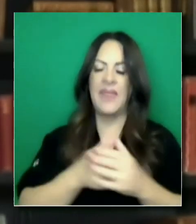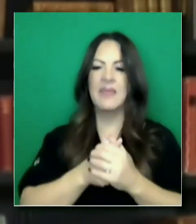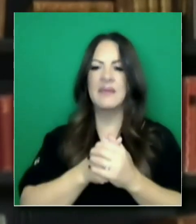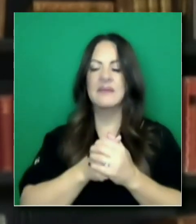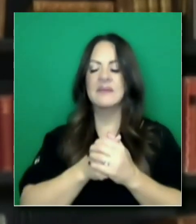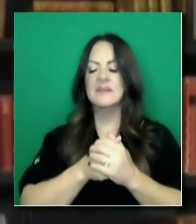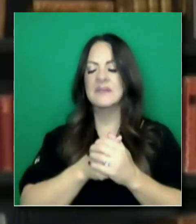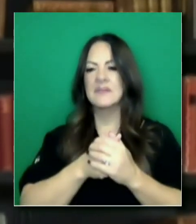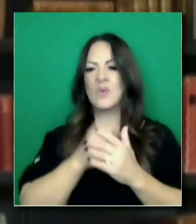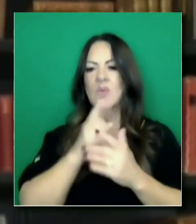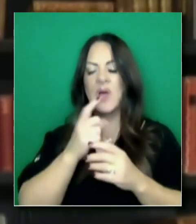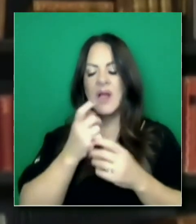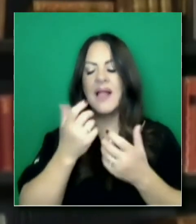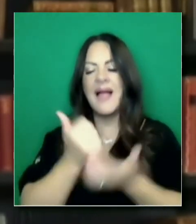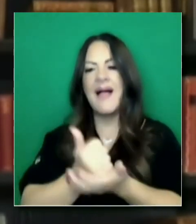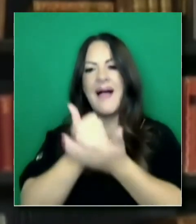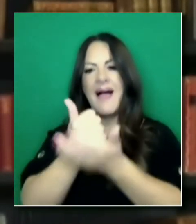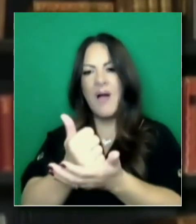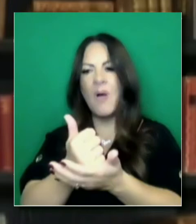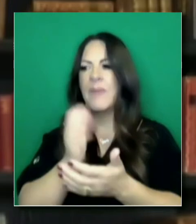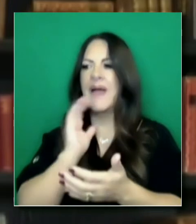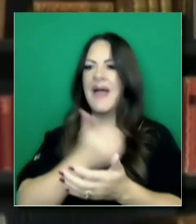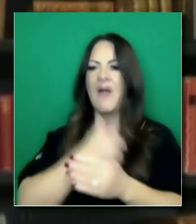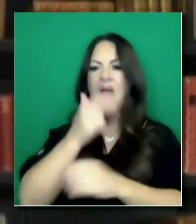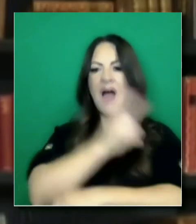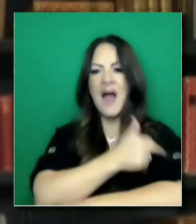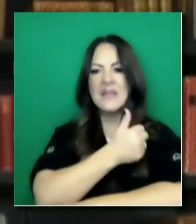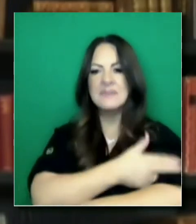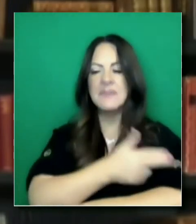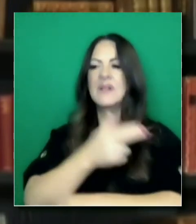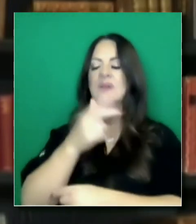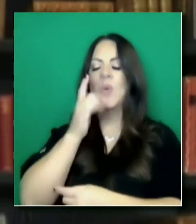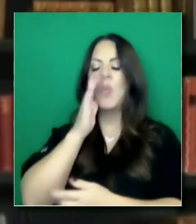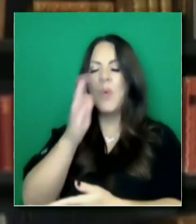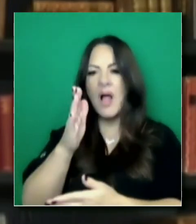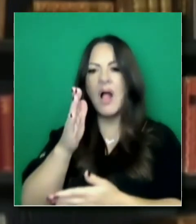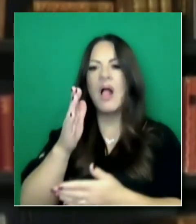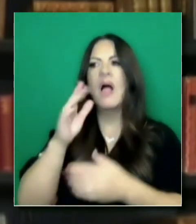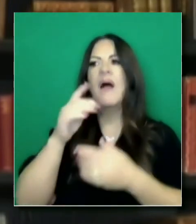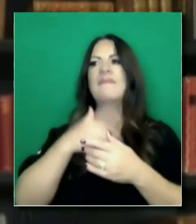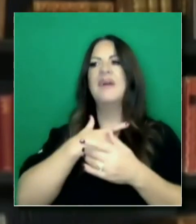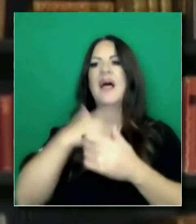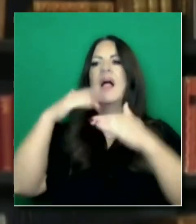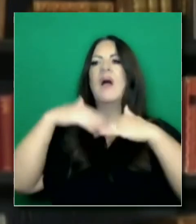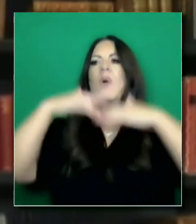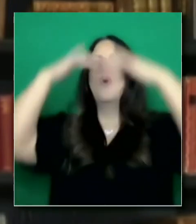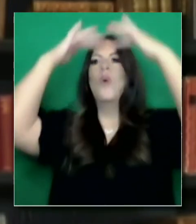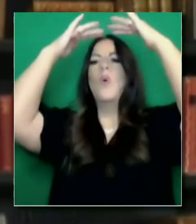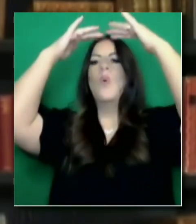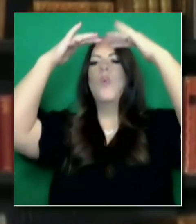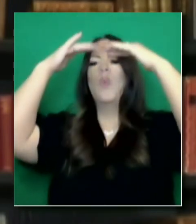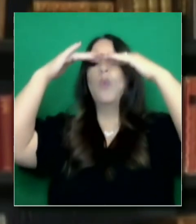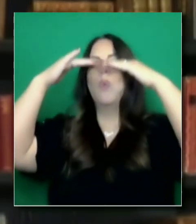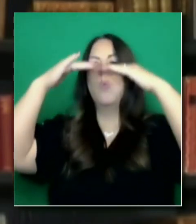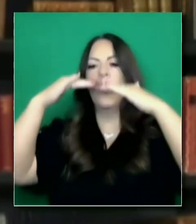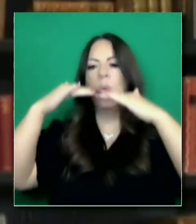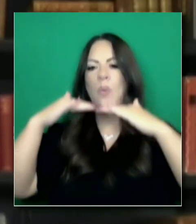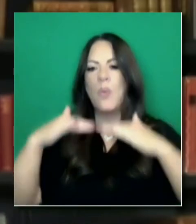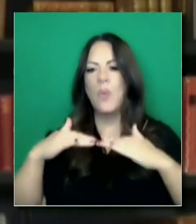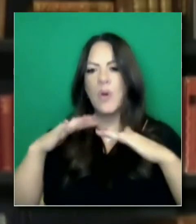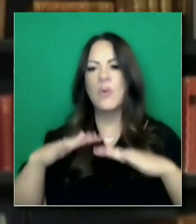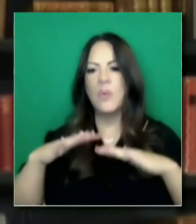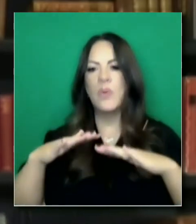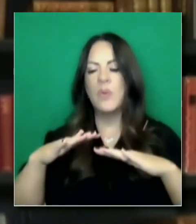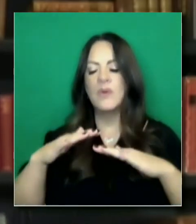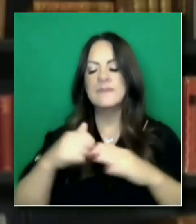help expand our capacity in our system so that we can weather a very challenging January